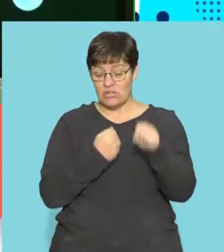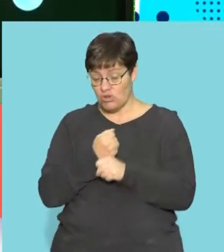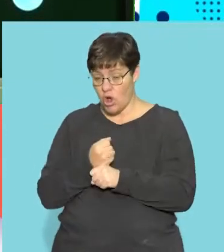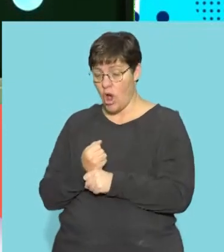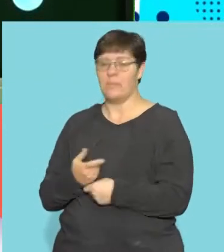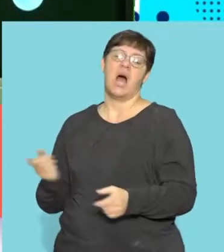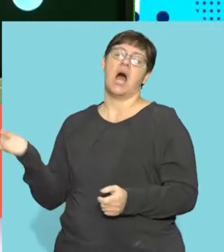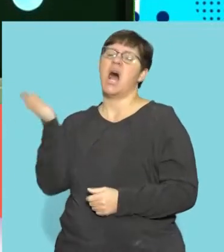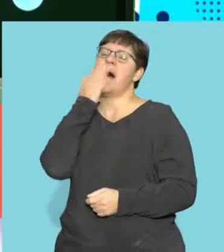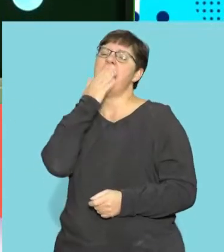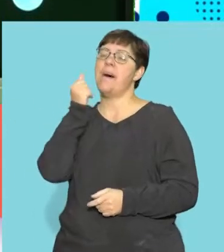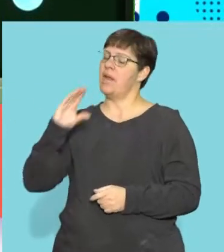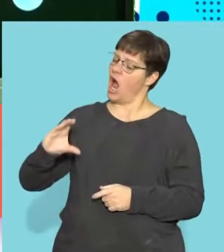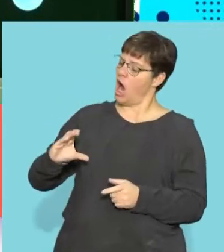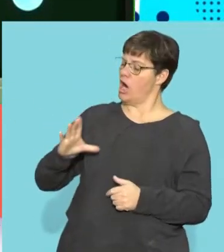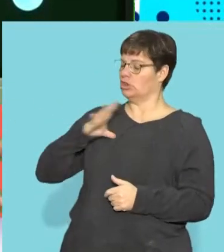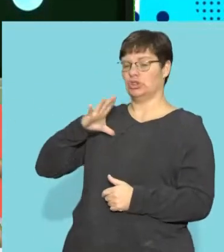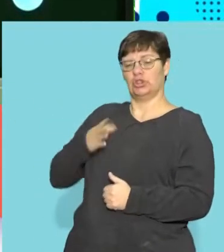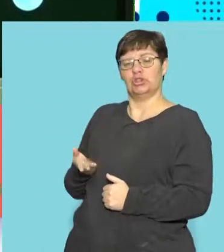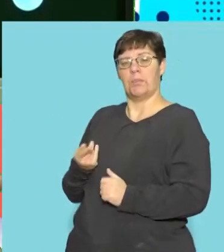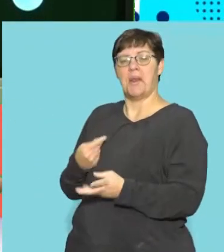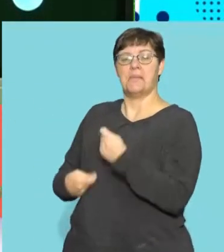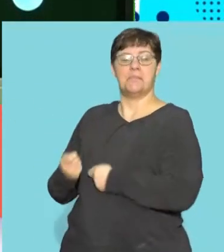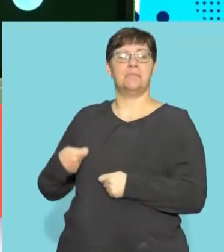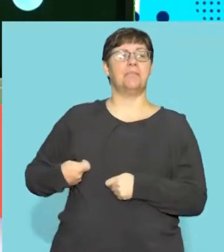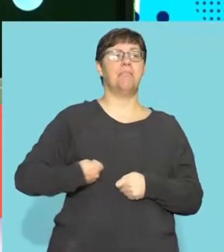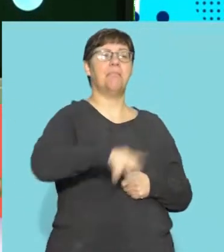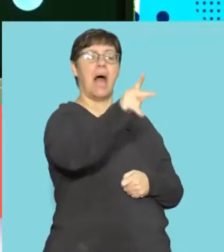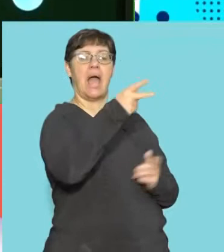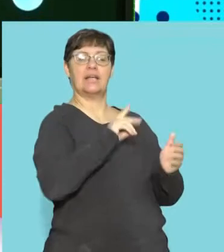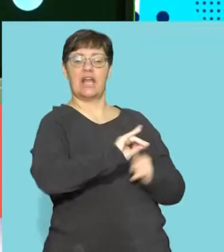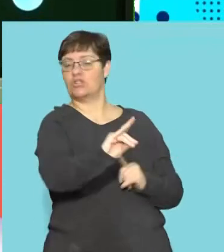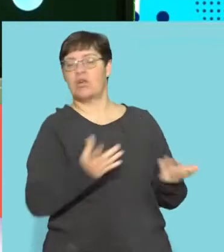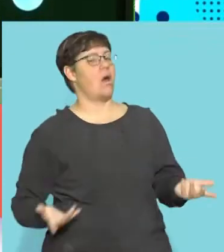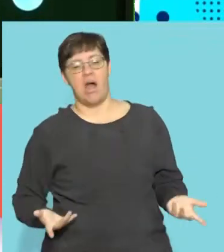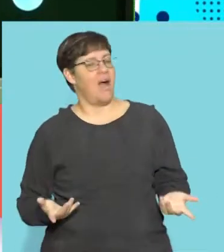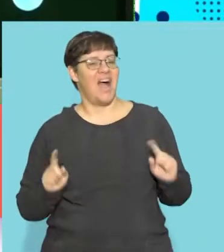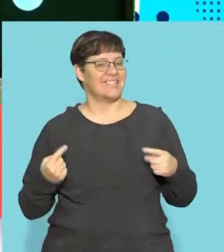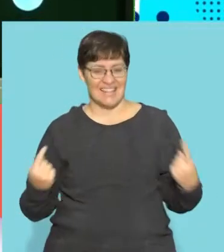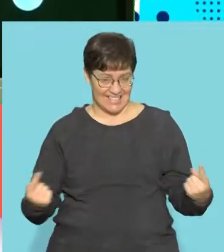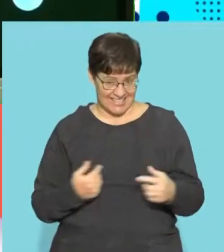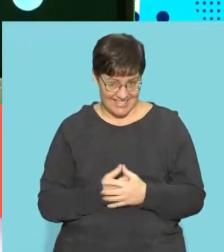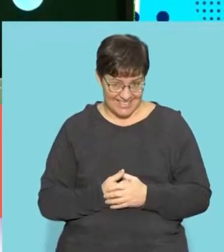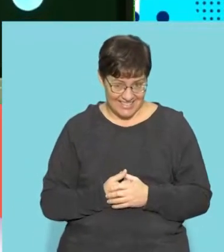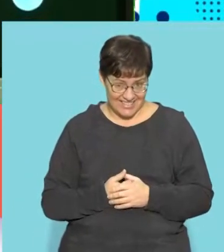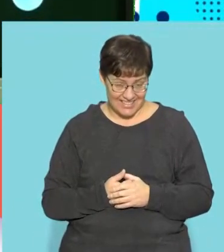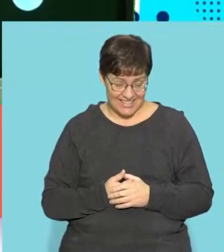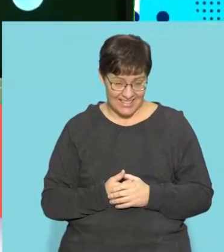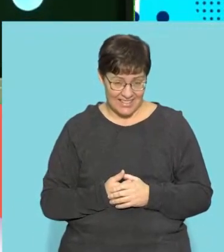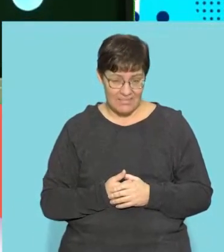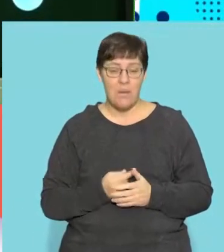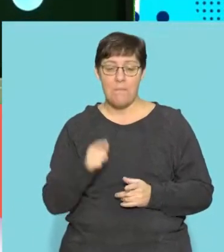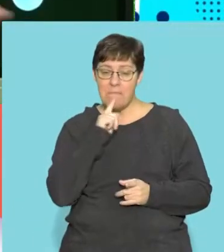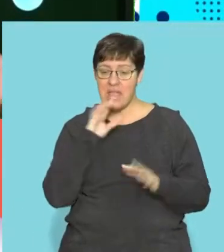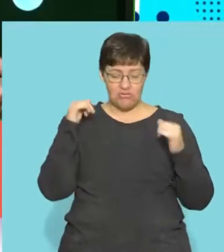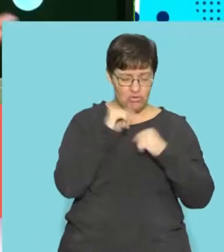that in 6 years' time we will have 600 and something thousand just from our revenue in order to just throw into buying this